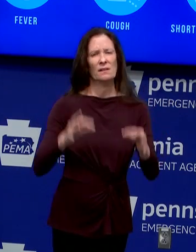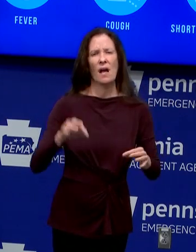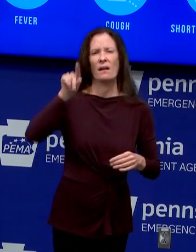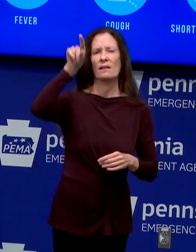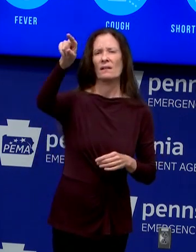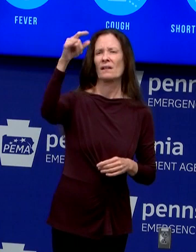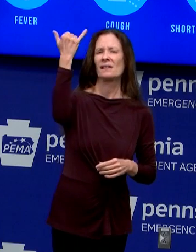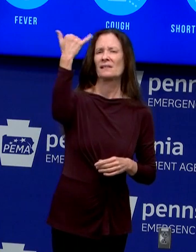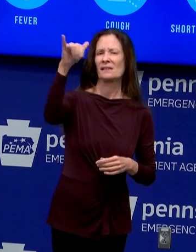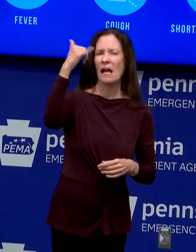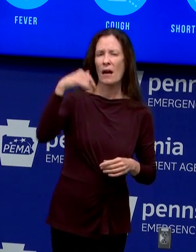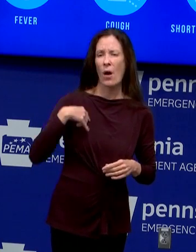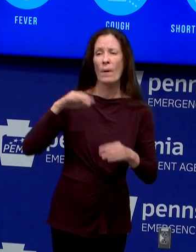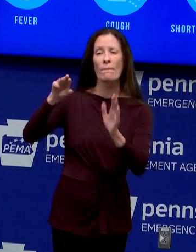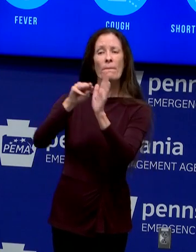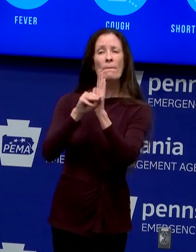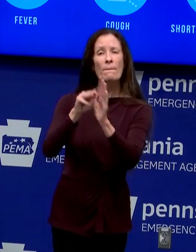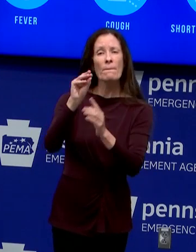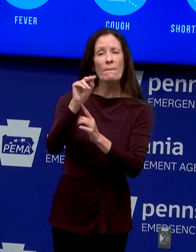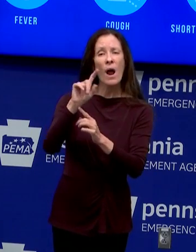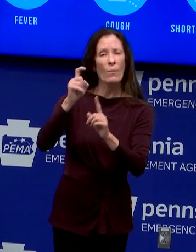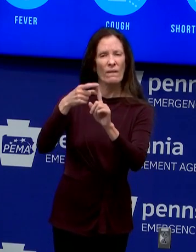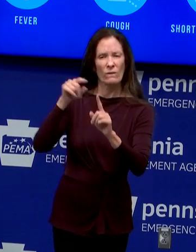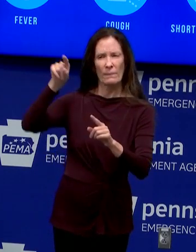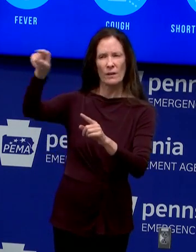from Carnegie Mellon University and others.